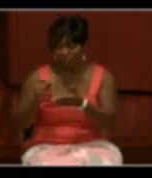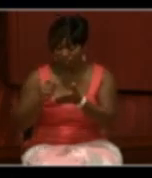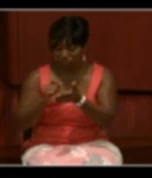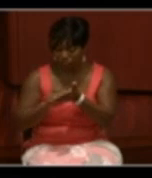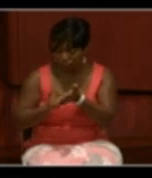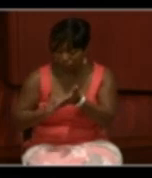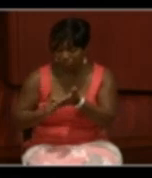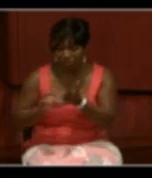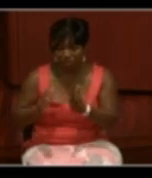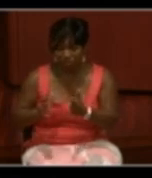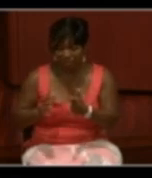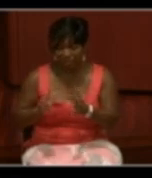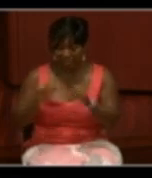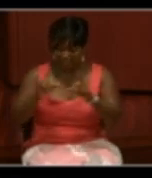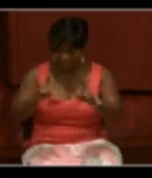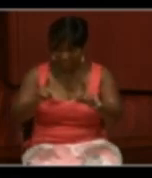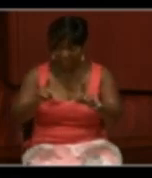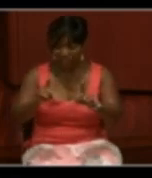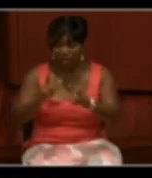educator, lawyer,